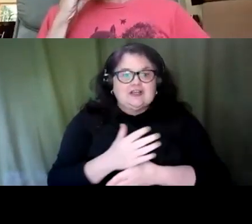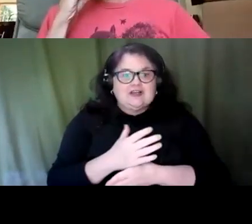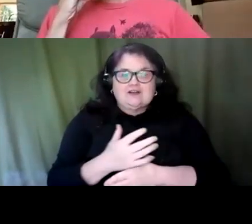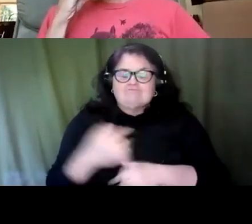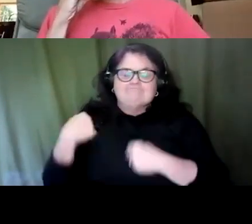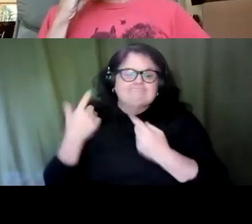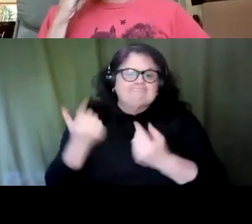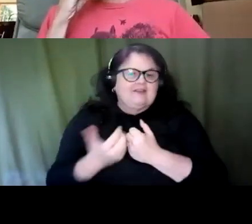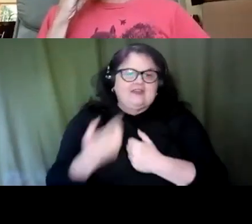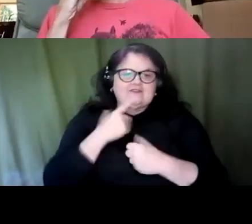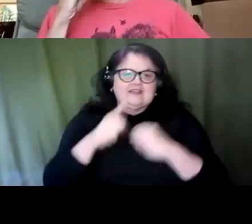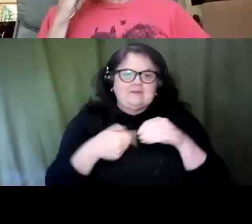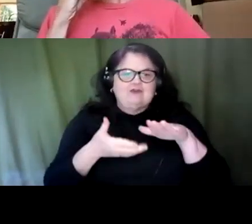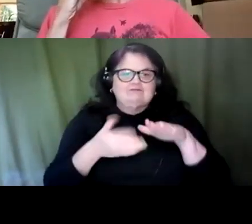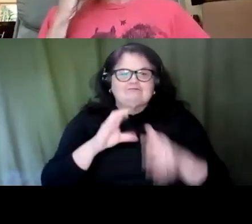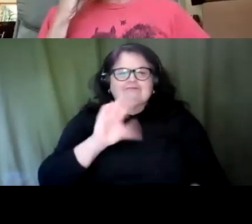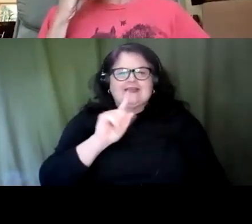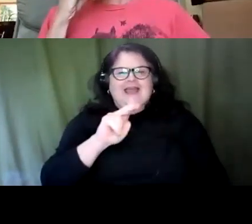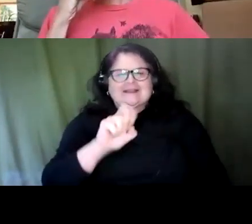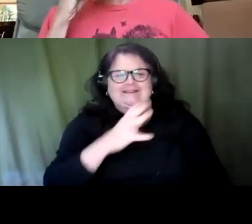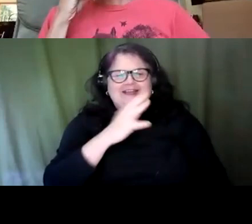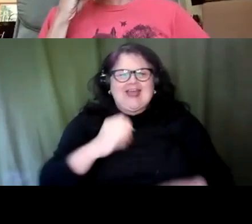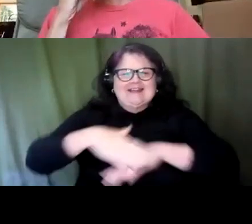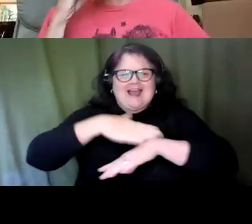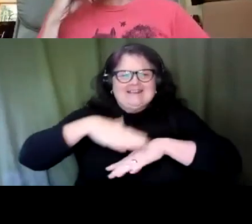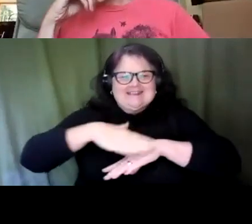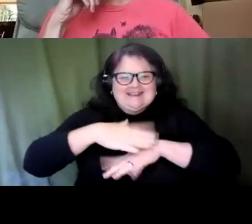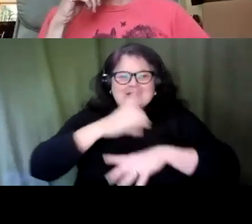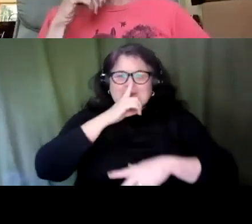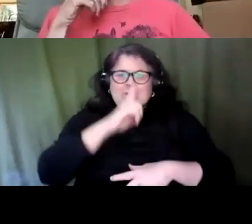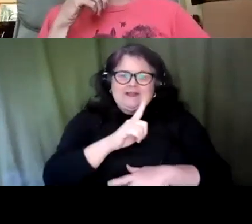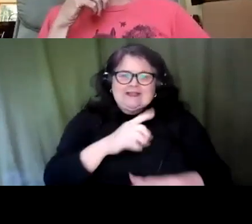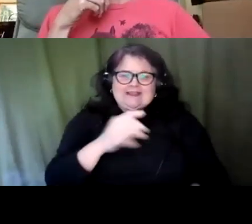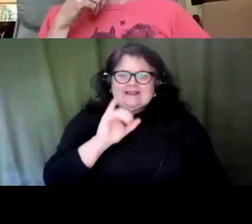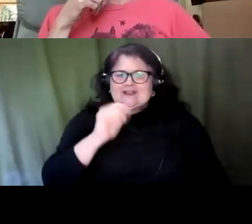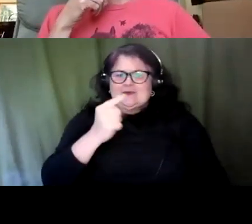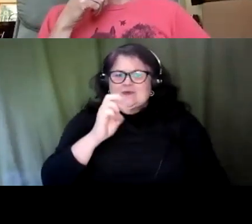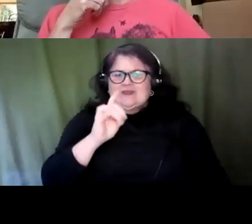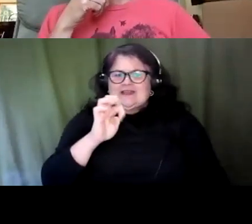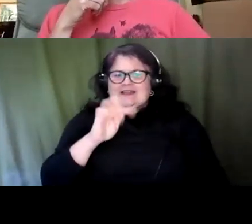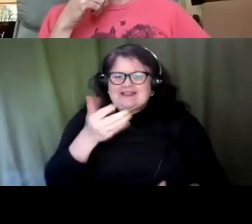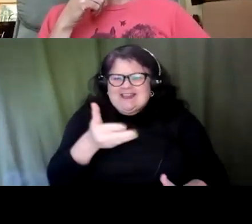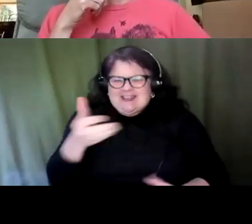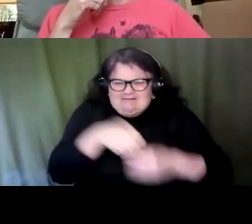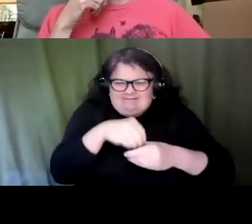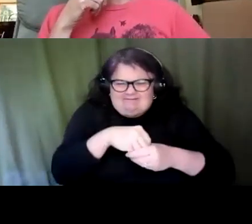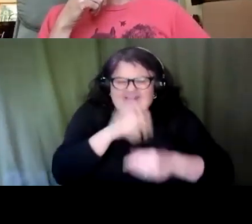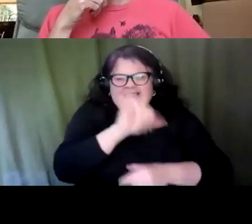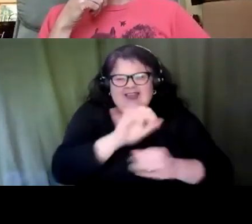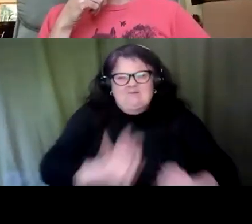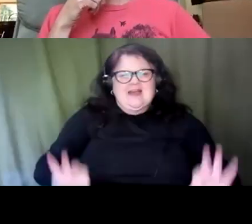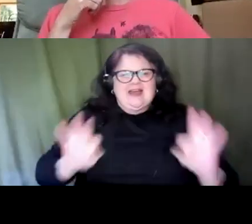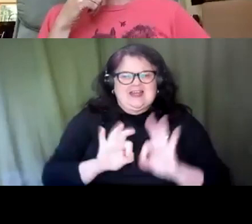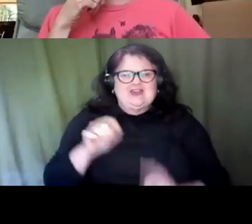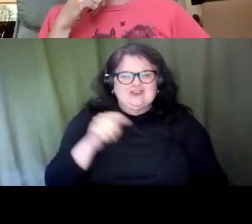said about cakes and icing, it's really the ingredients that matter. And there's no, like, these are